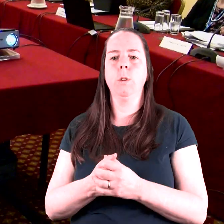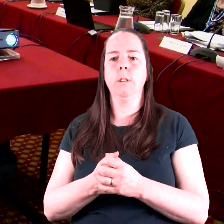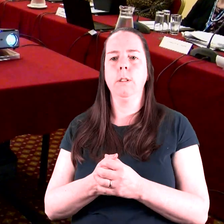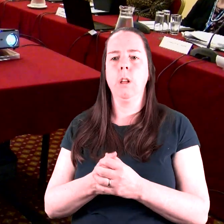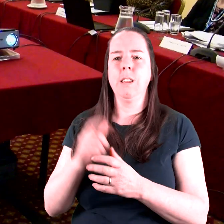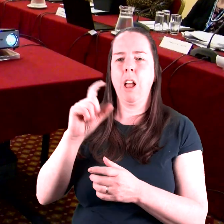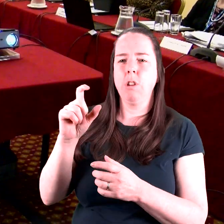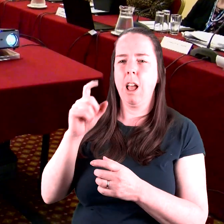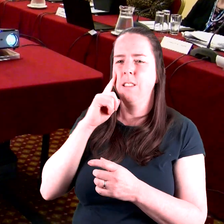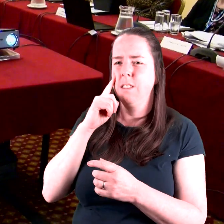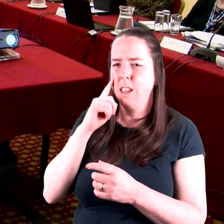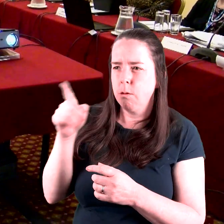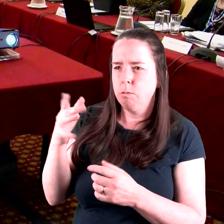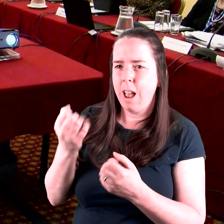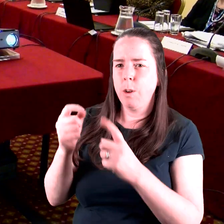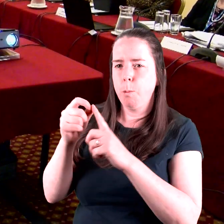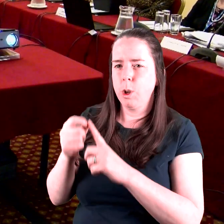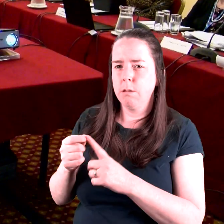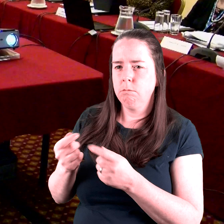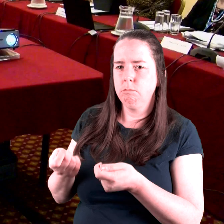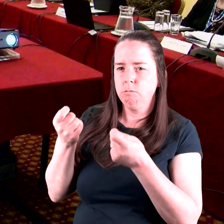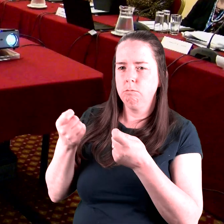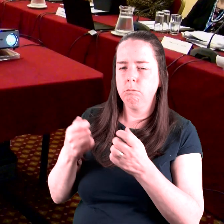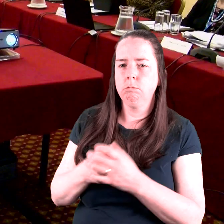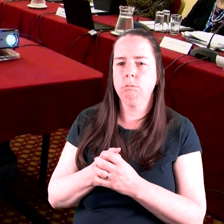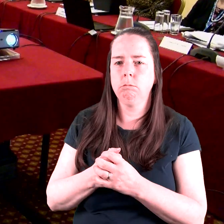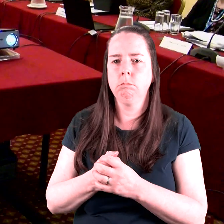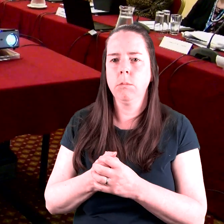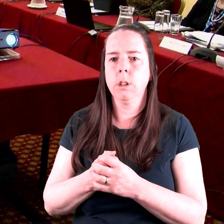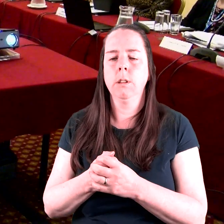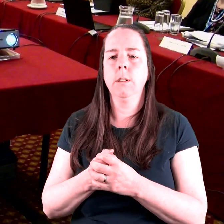very much. Caroline, can I bring you in on I think you had another point.